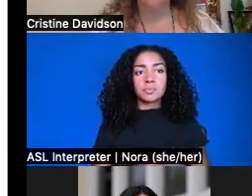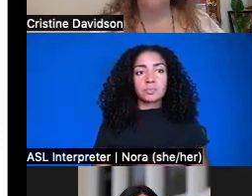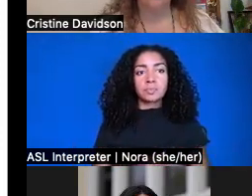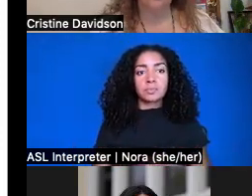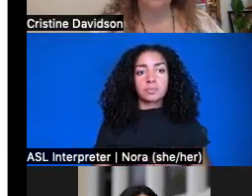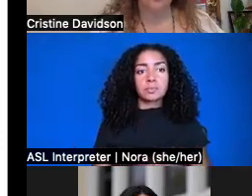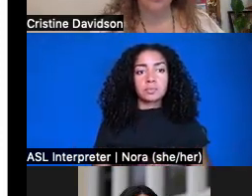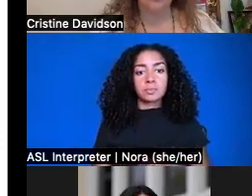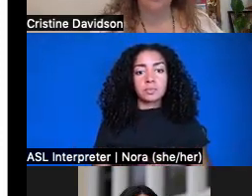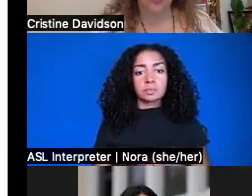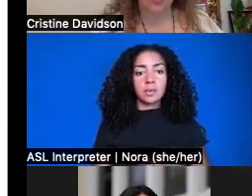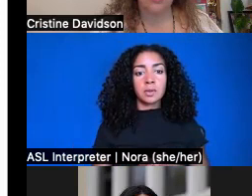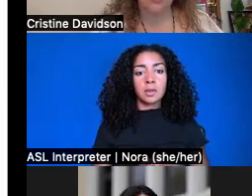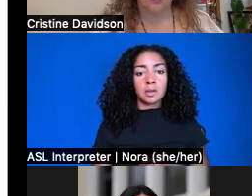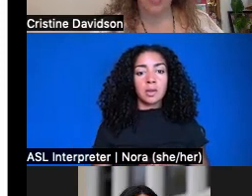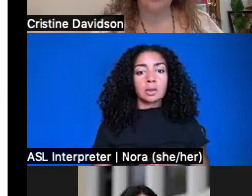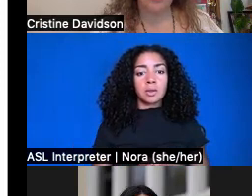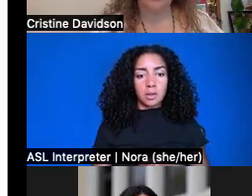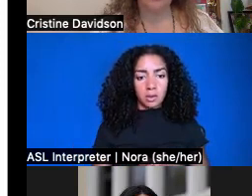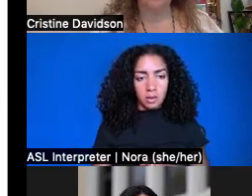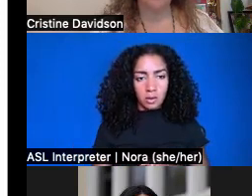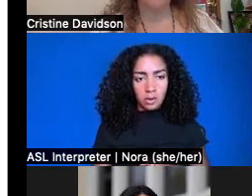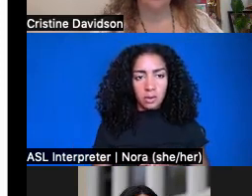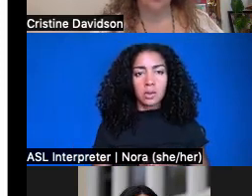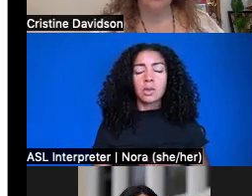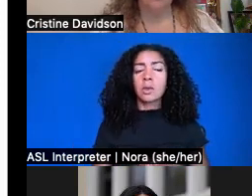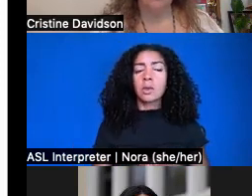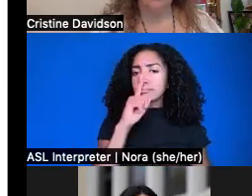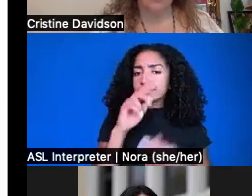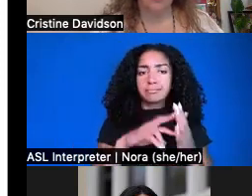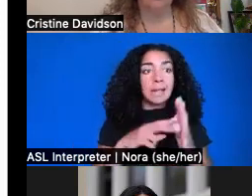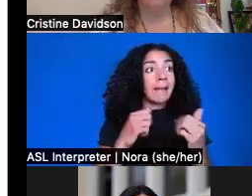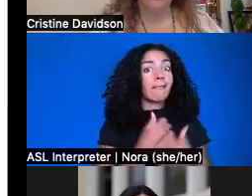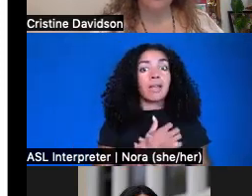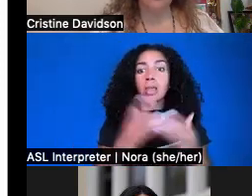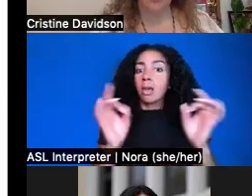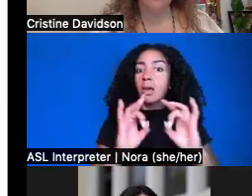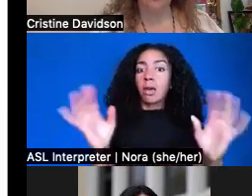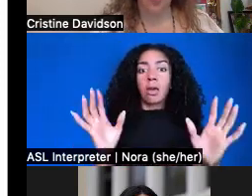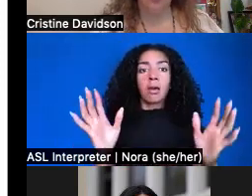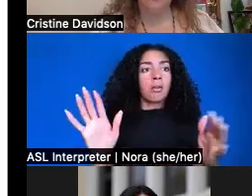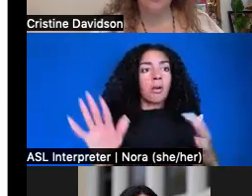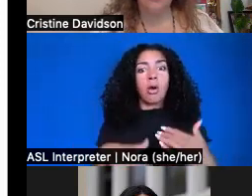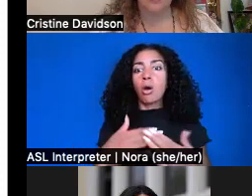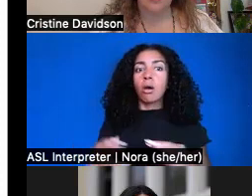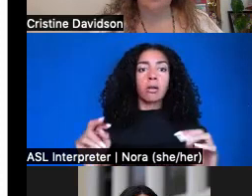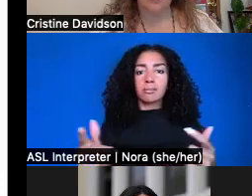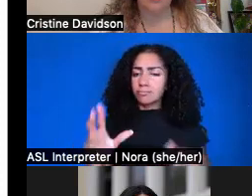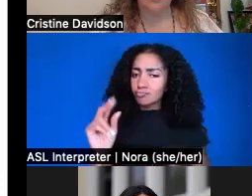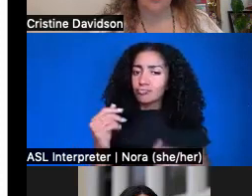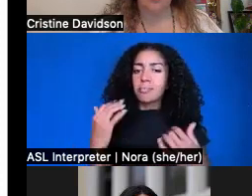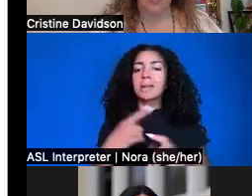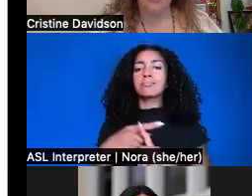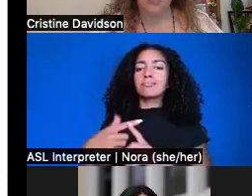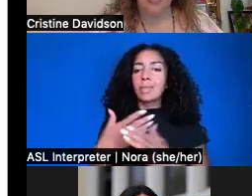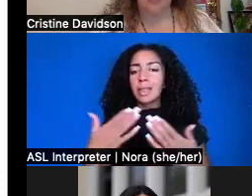horrible and doom and gloom. There's lots of good things that are happening, right? But these are also all things that can